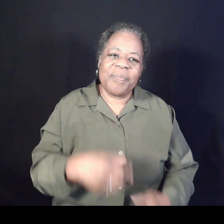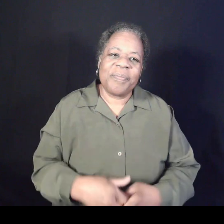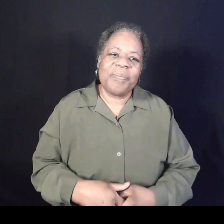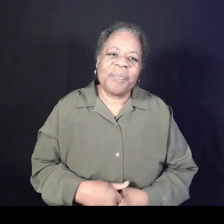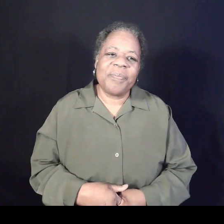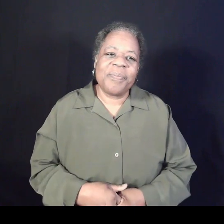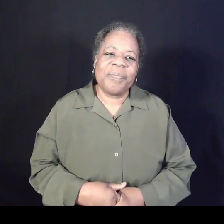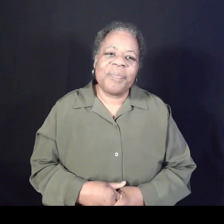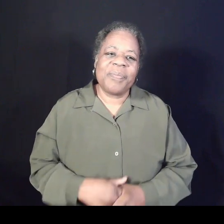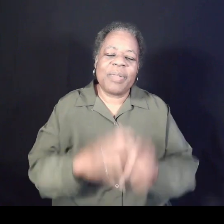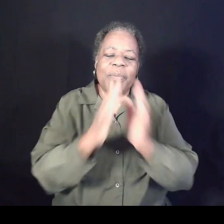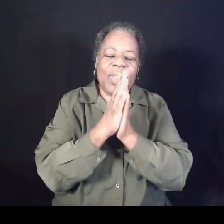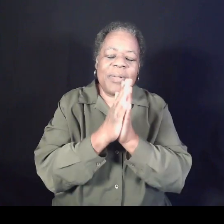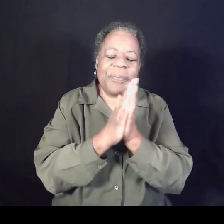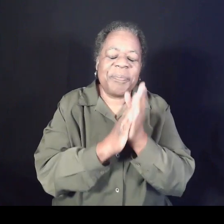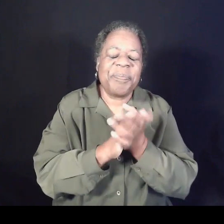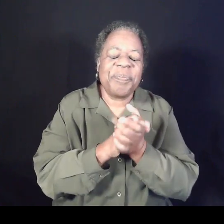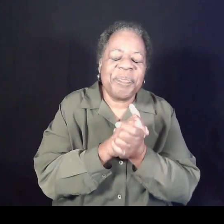Let's pray.